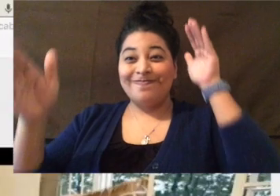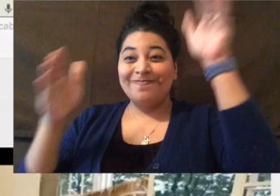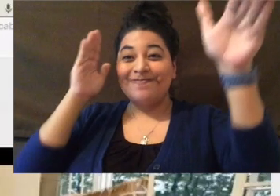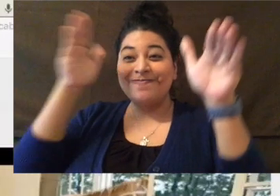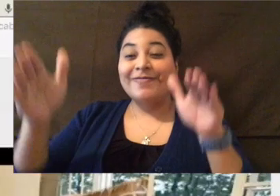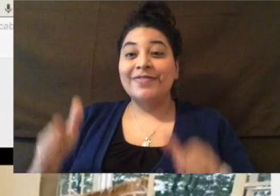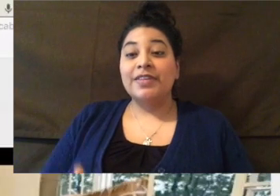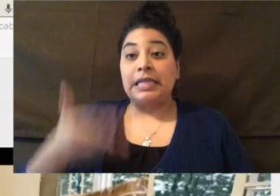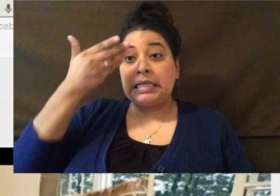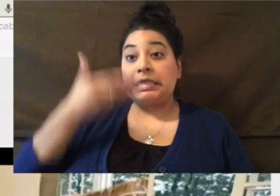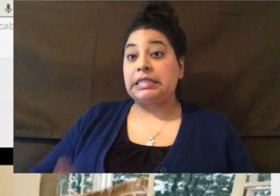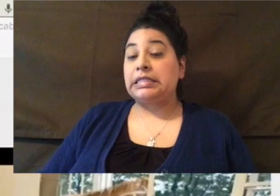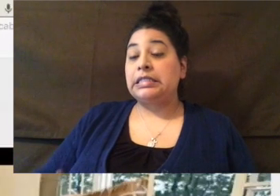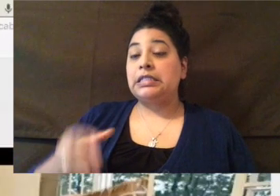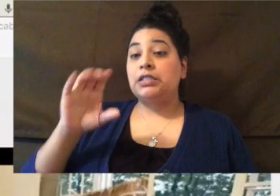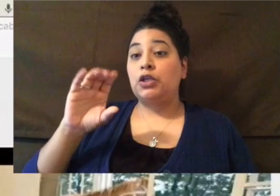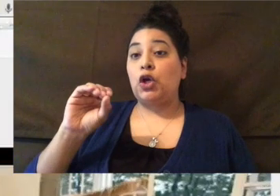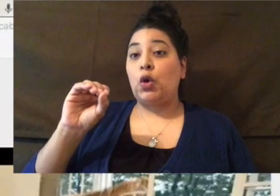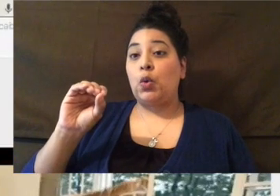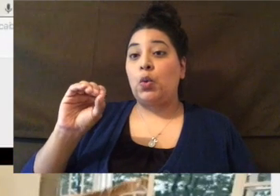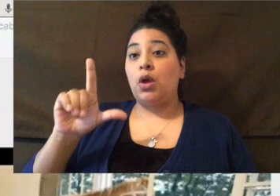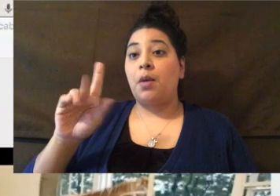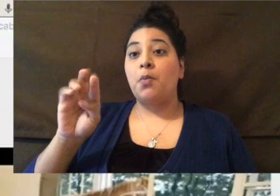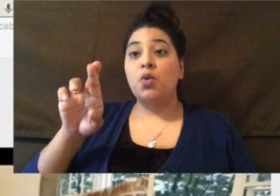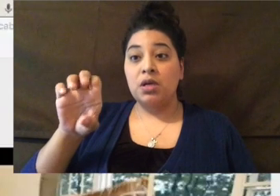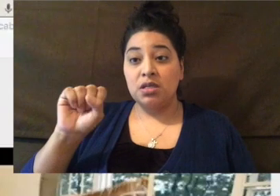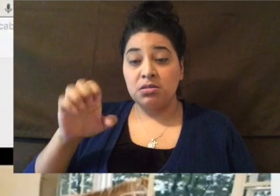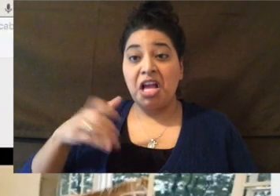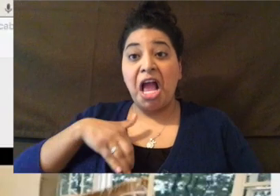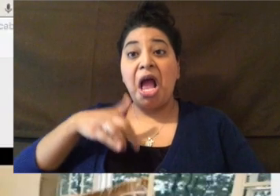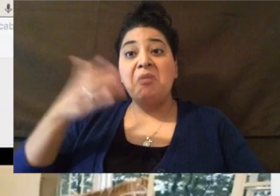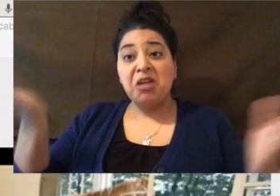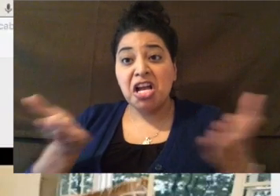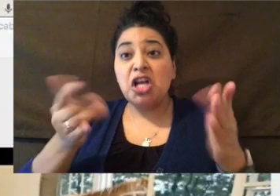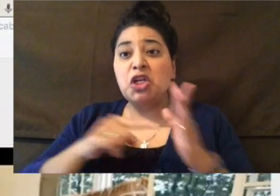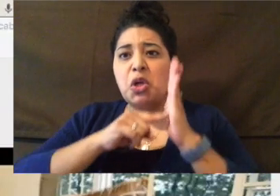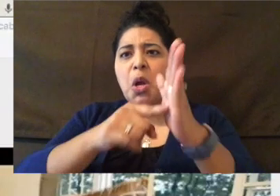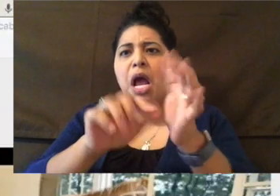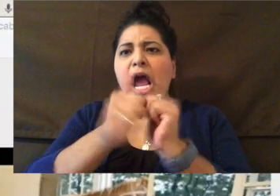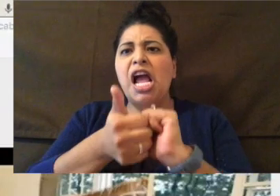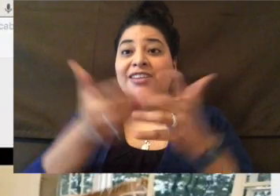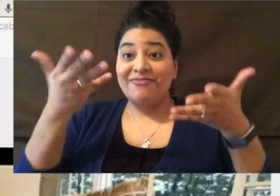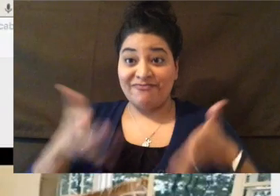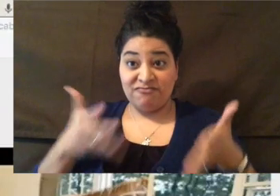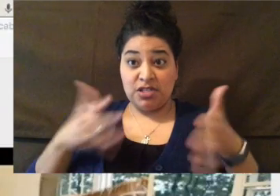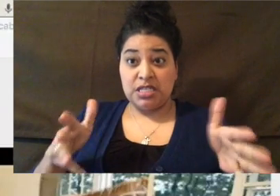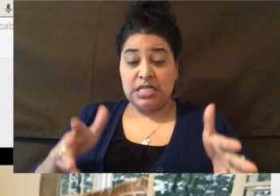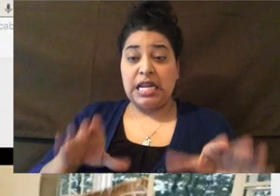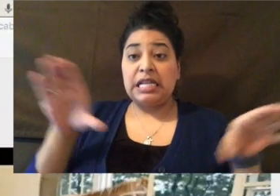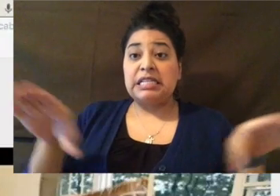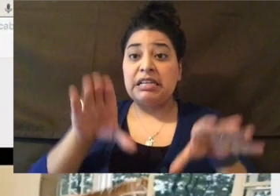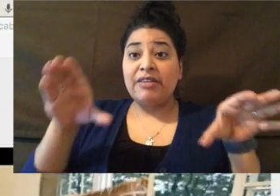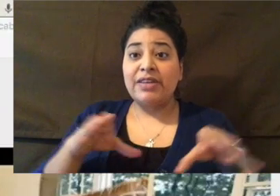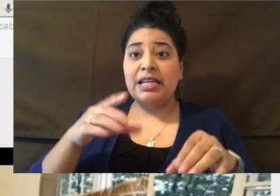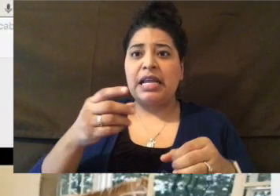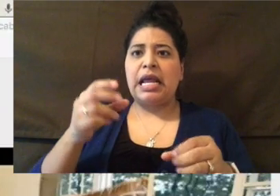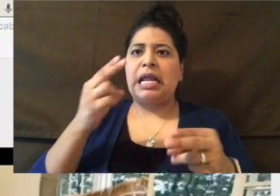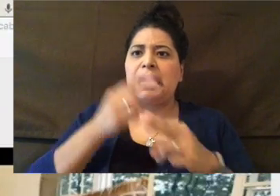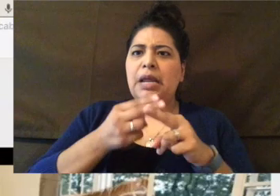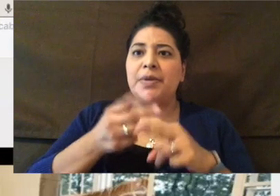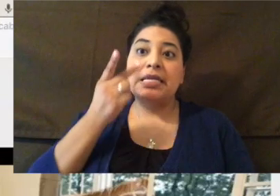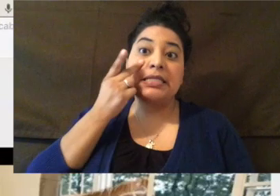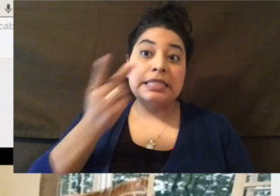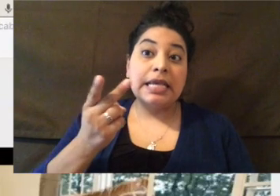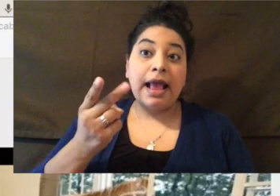Hey boys and girls, it's Miss Colibreeze and I'm here to show you how to complete an activity called See, Think,